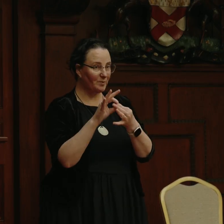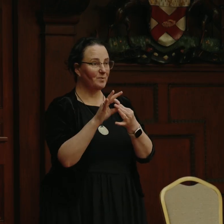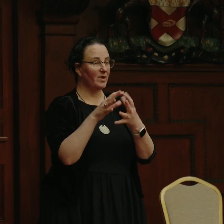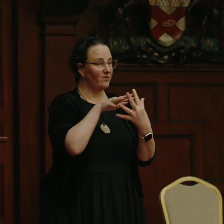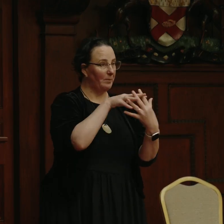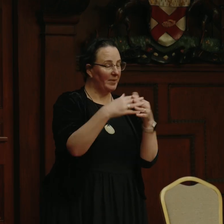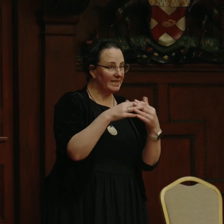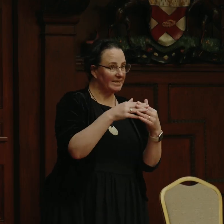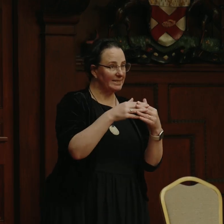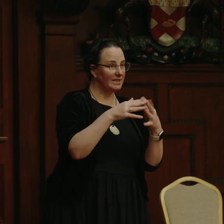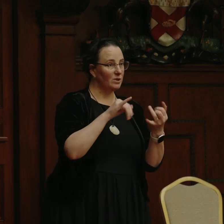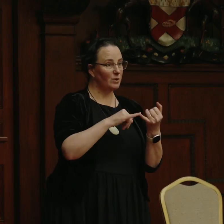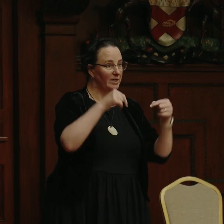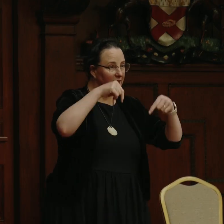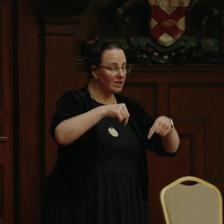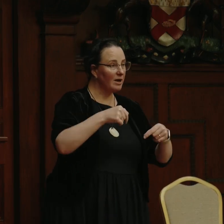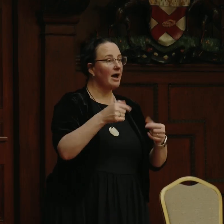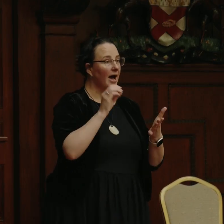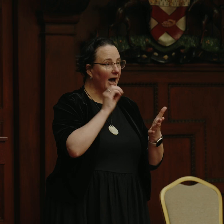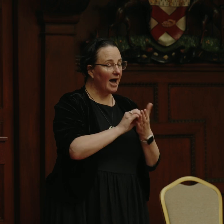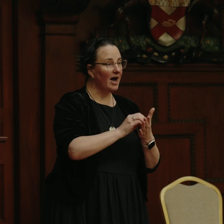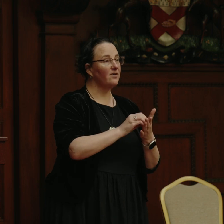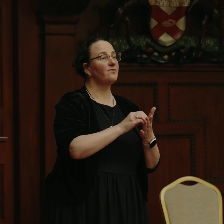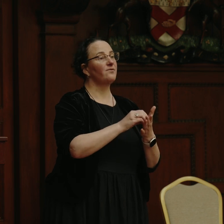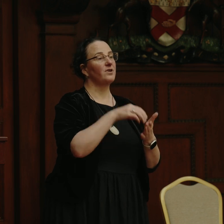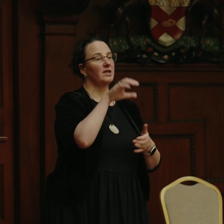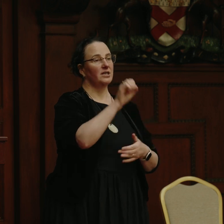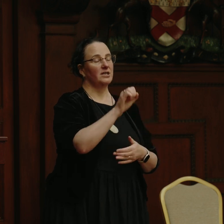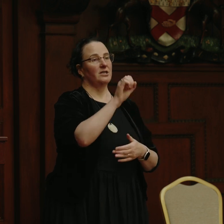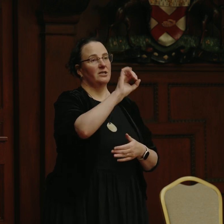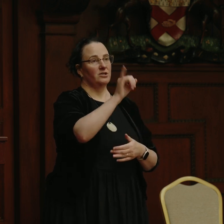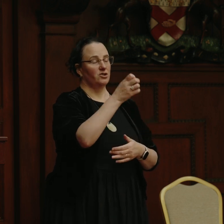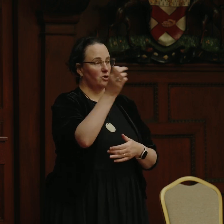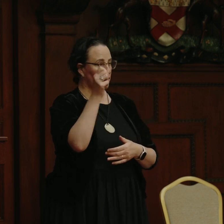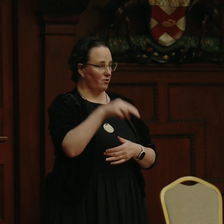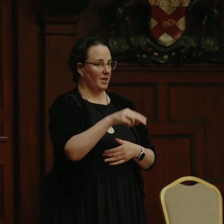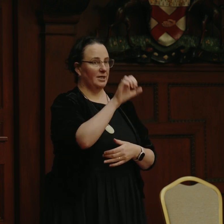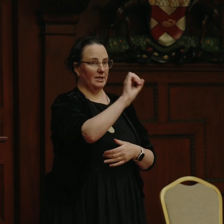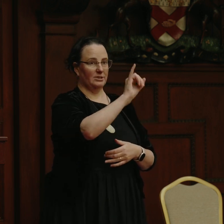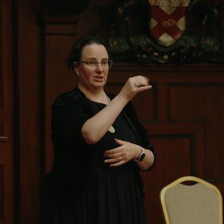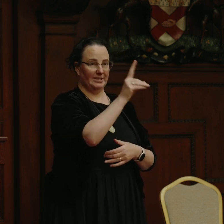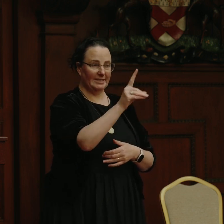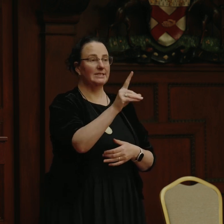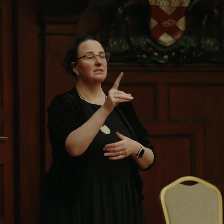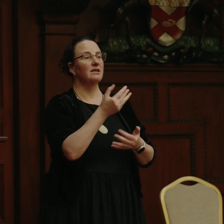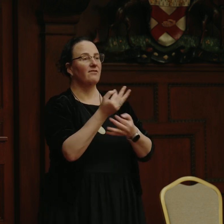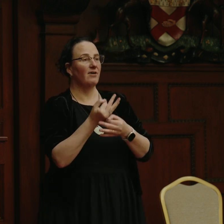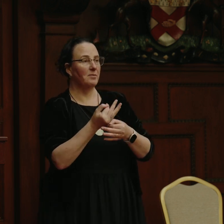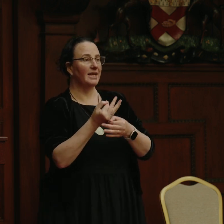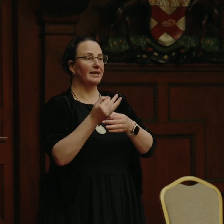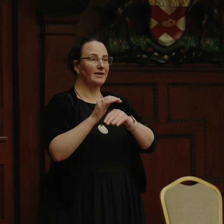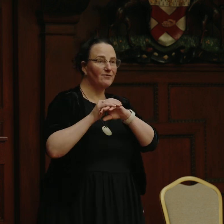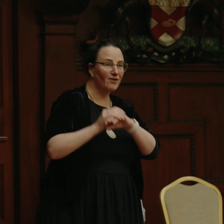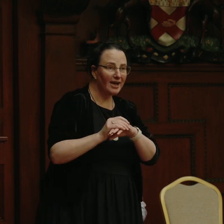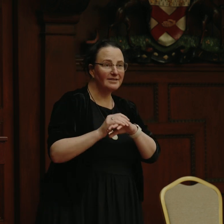of both patients and people living with Sjögren's, their family members, some friends, and also healthcare professionals,